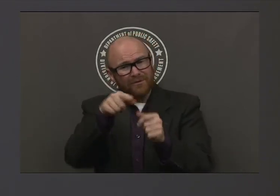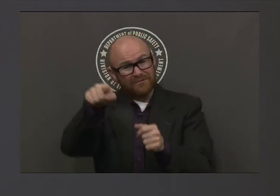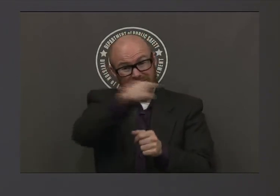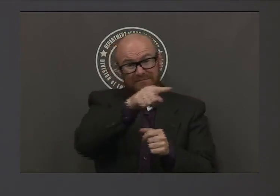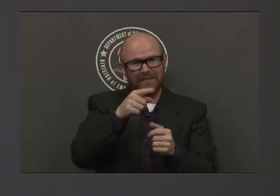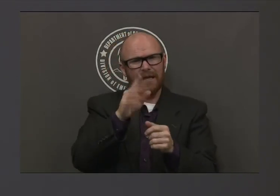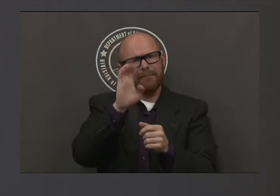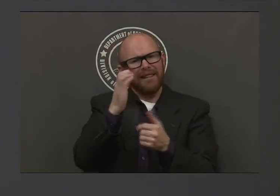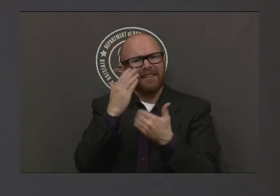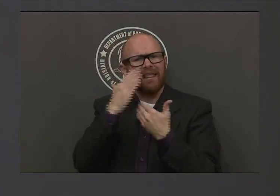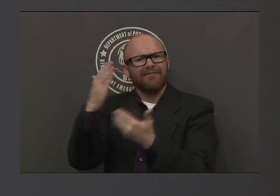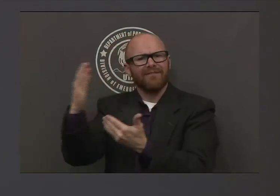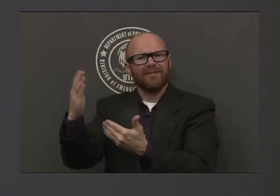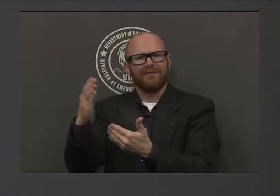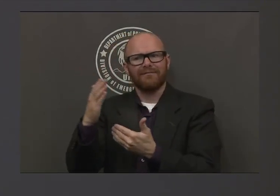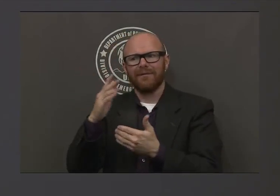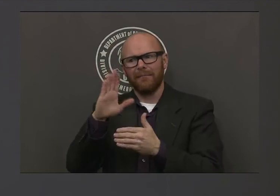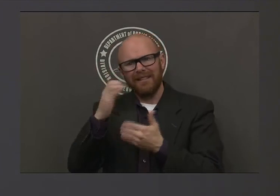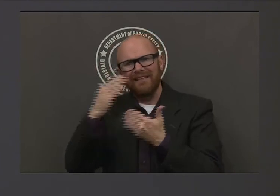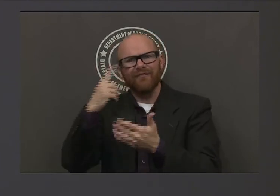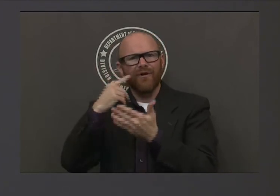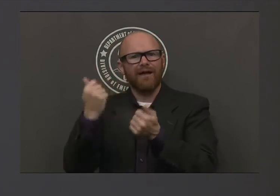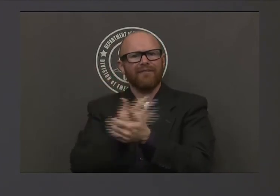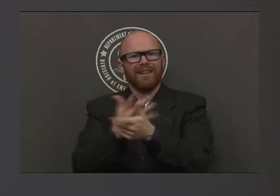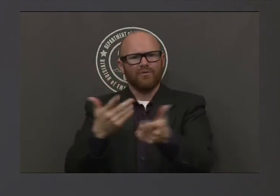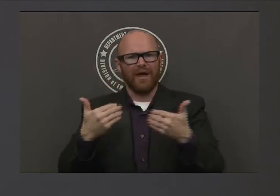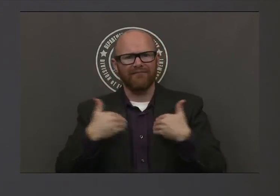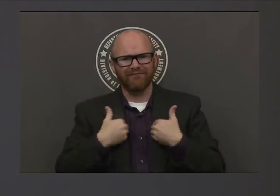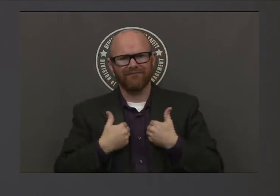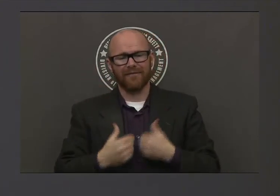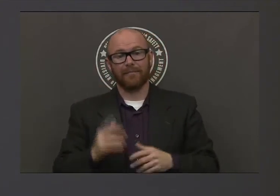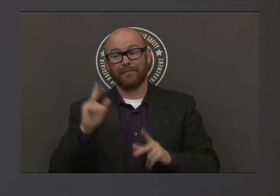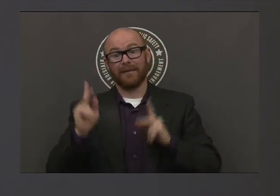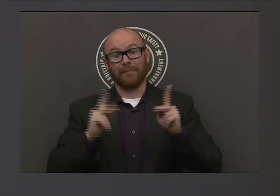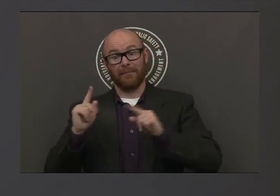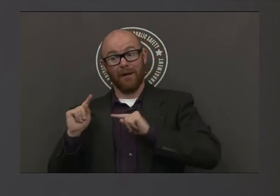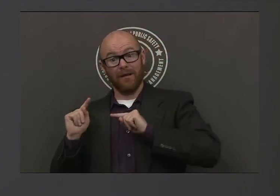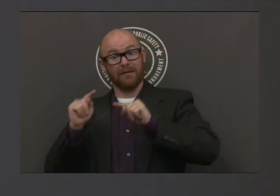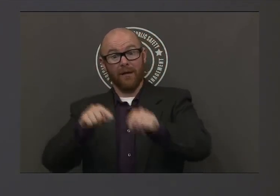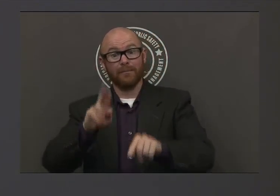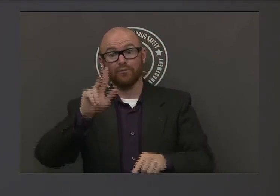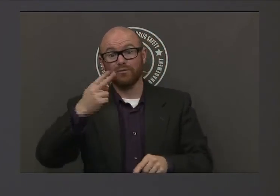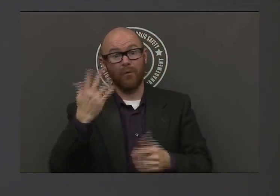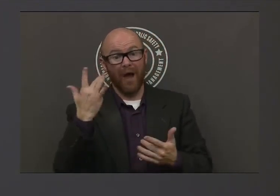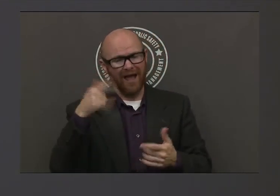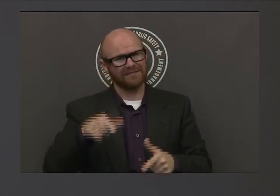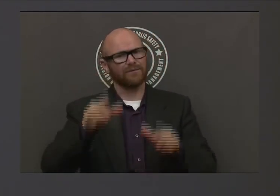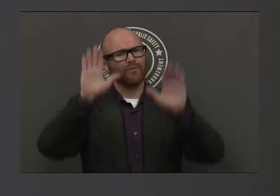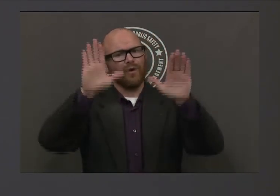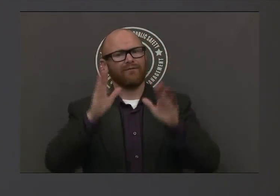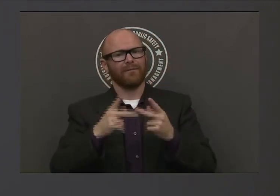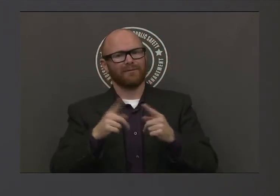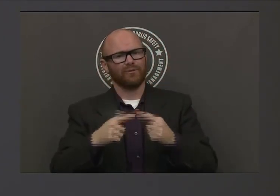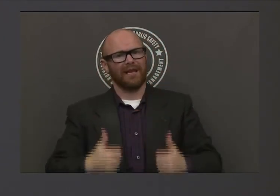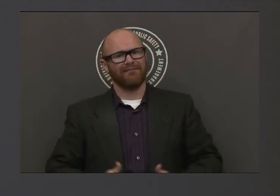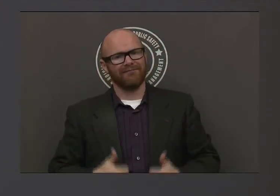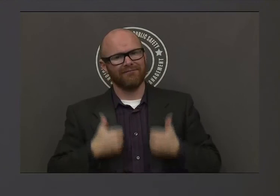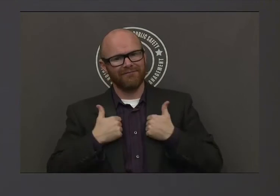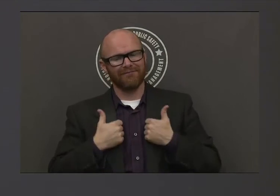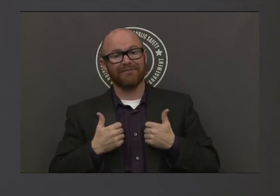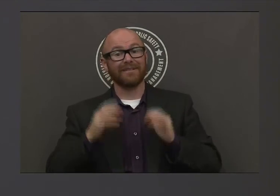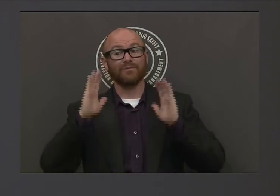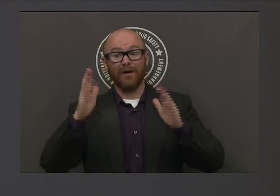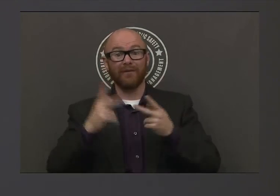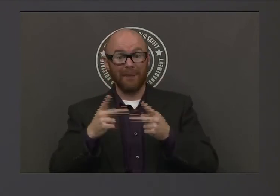of living in this wonderful time. People are coming to Utah because this is a great place to live. It's a great place to raise families, and it's a great place